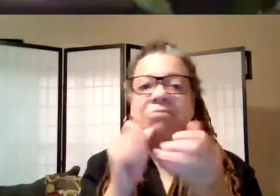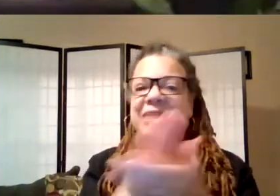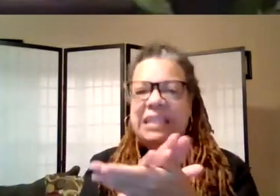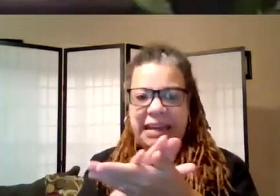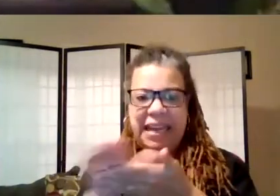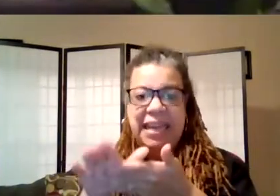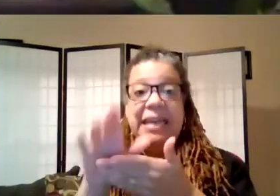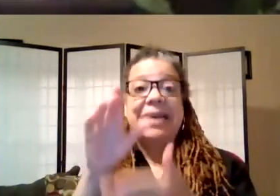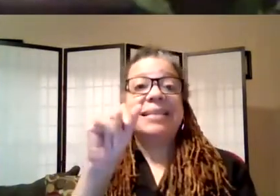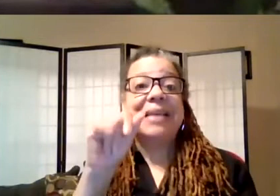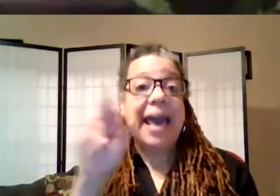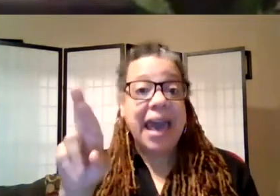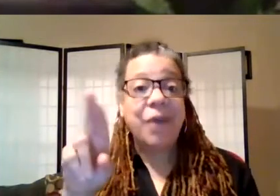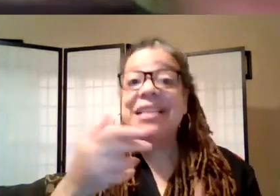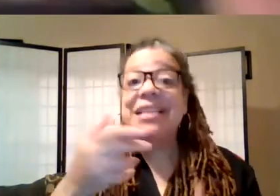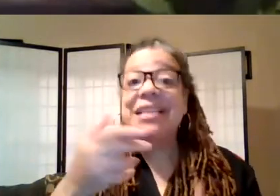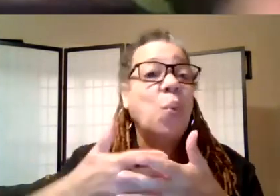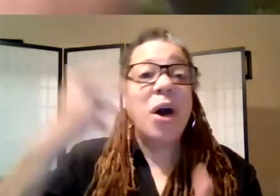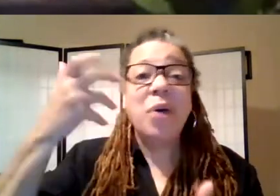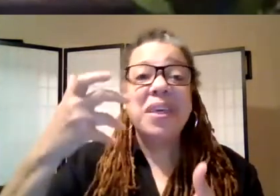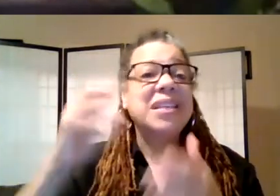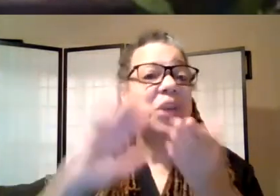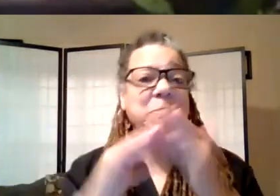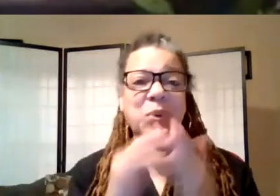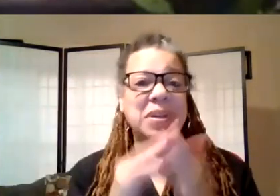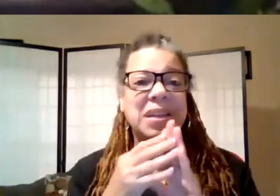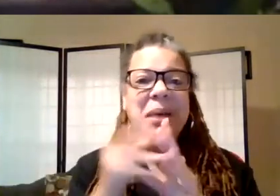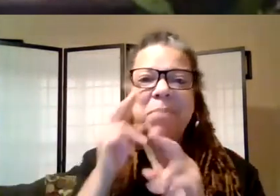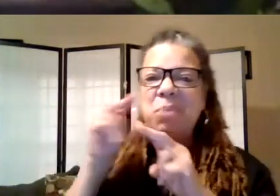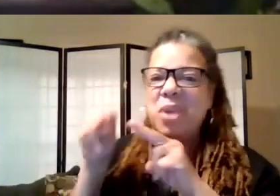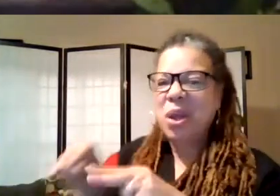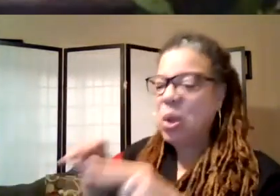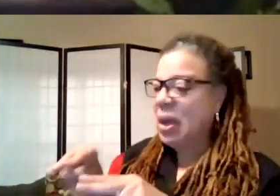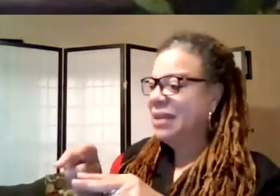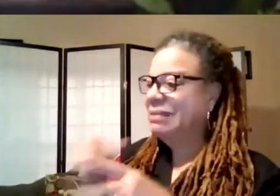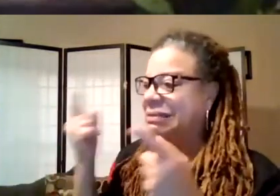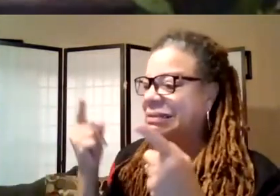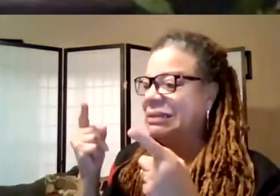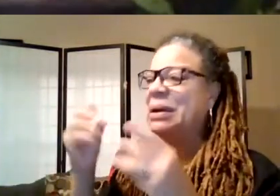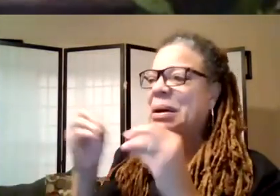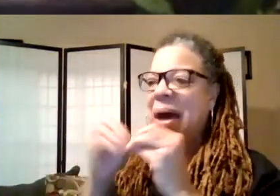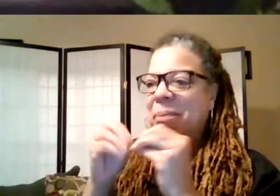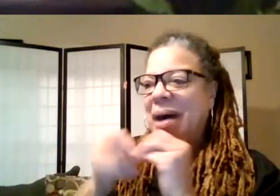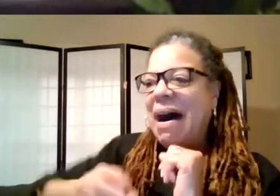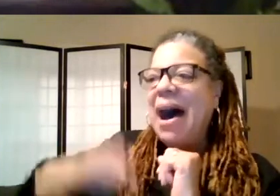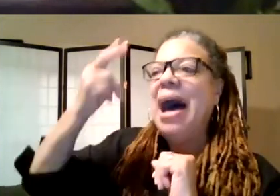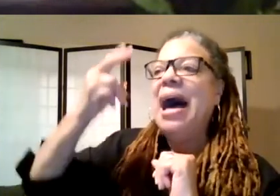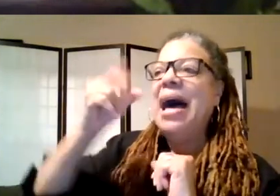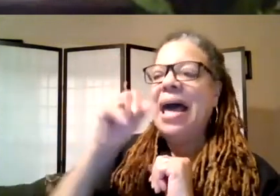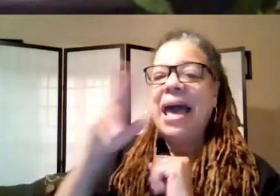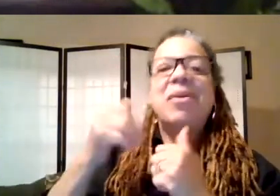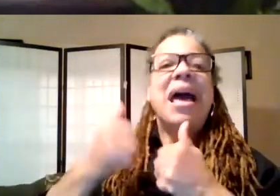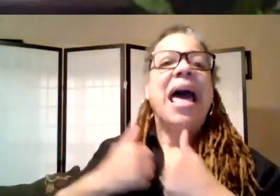all occurring in the wealthiest communities. Then when you take a look at the maps of where the highest air pollution is, the highest amount of asthma rates